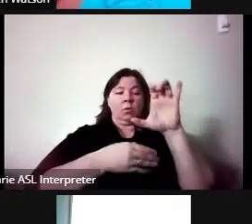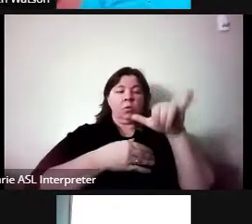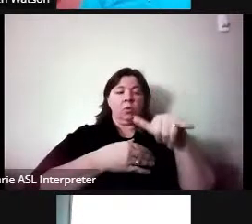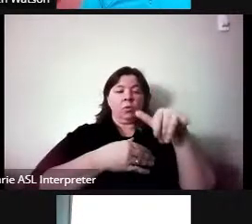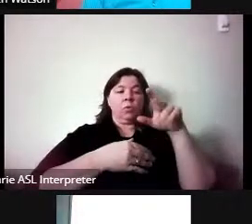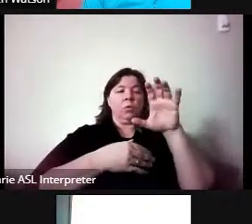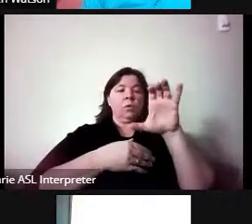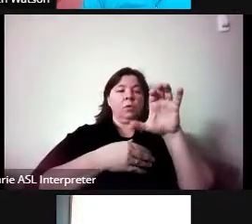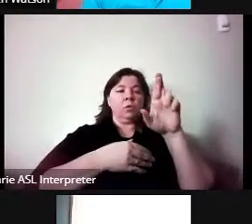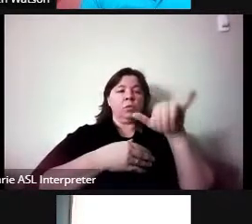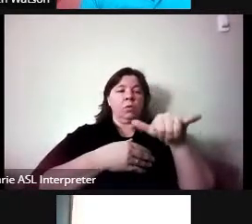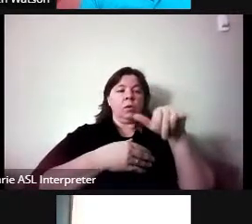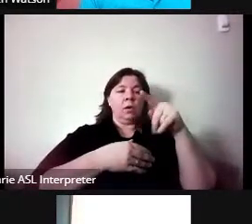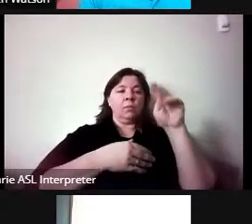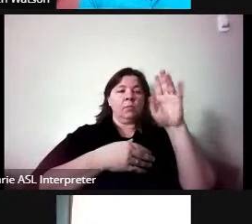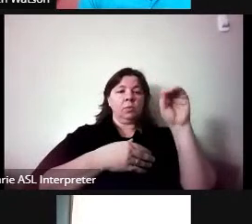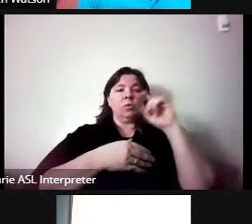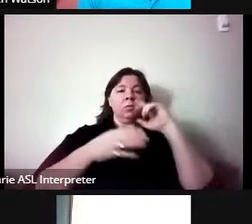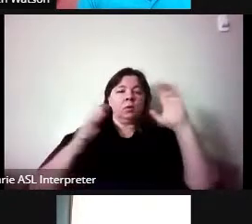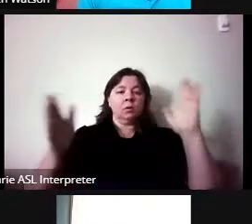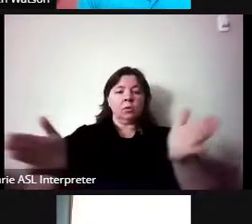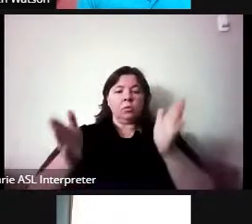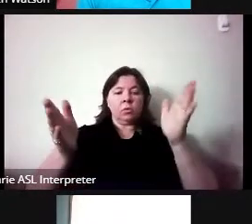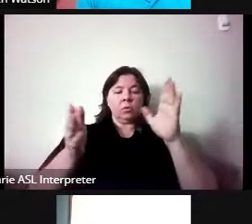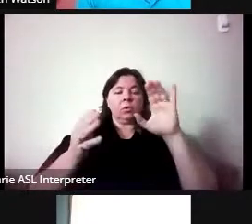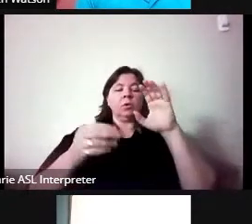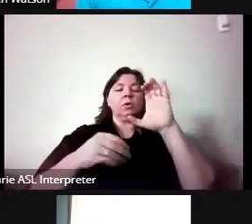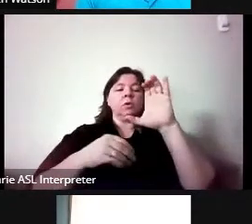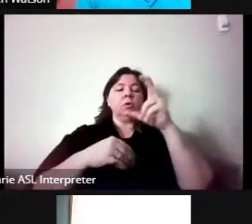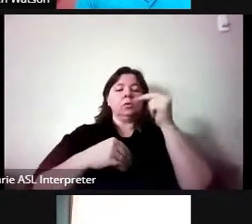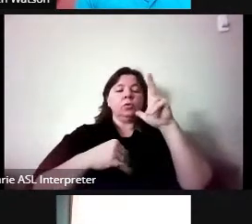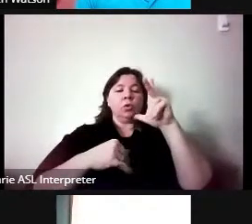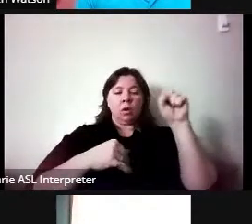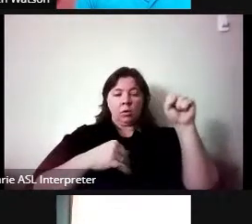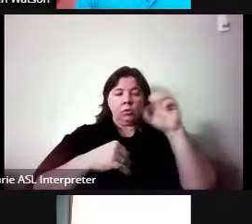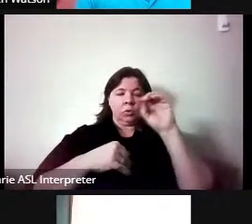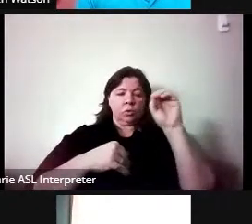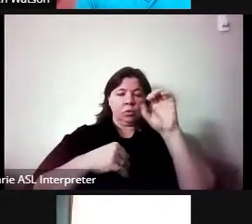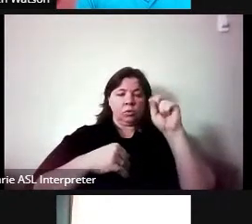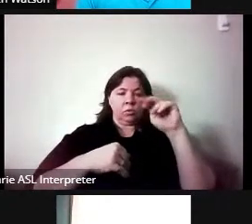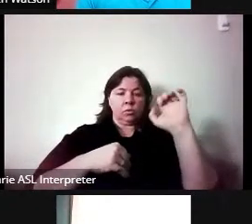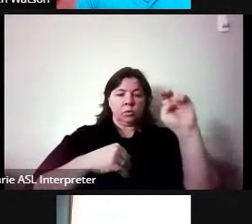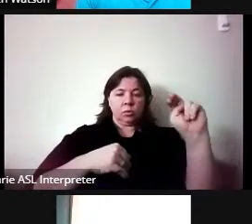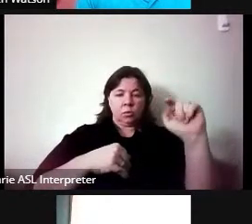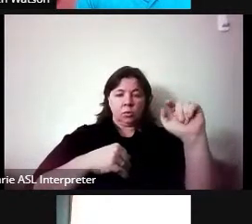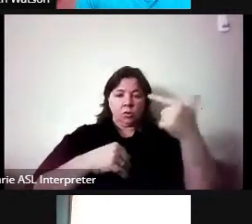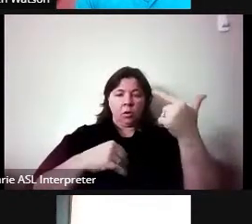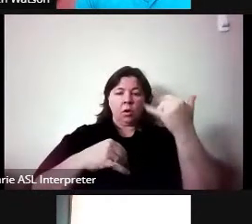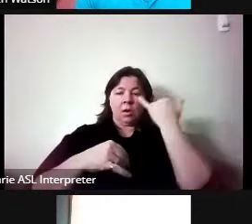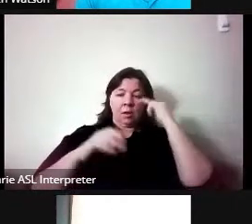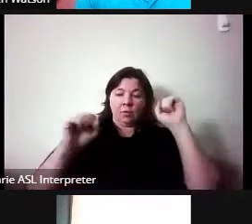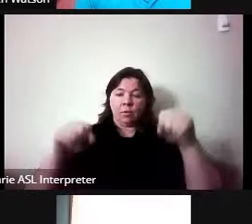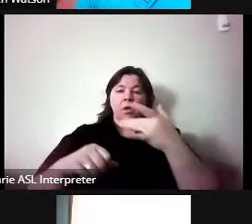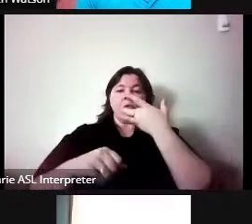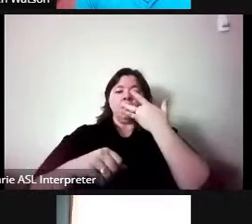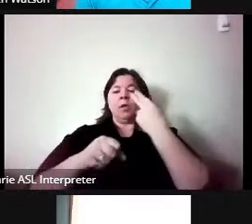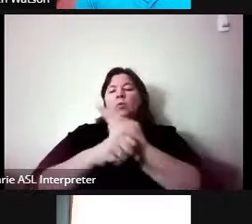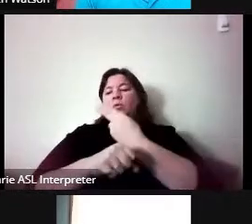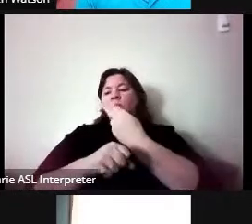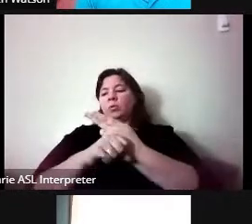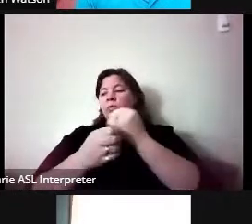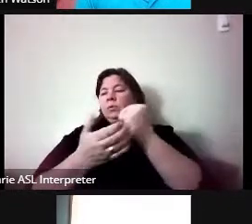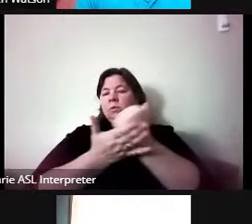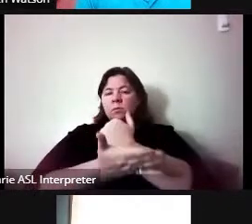we are always encouraged. So does Charles's song. We always try and encourage you, if you can, rather use the